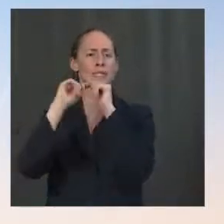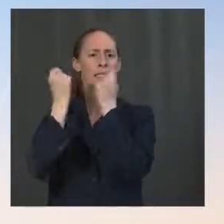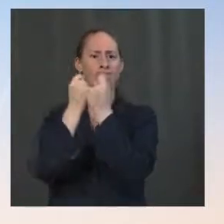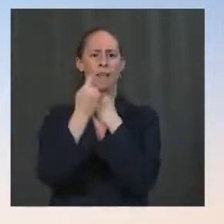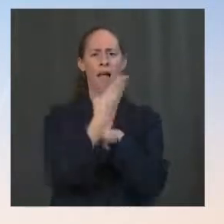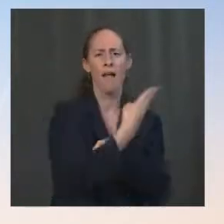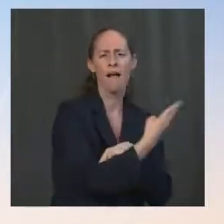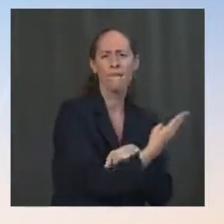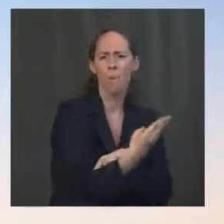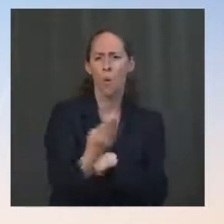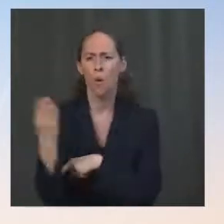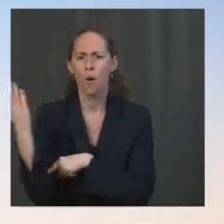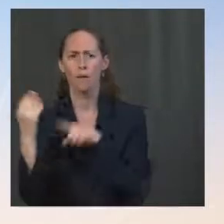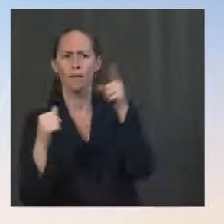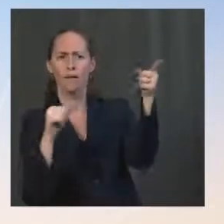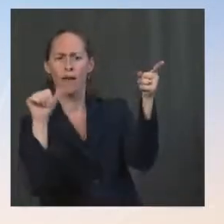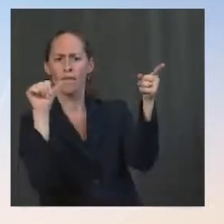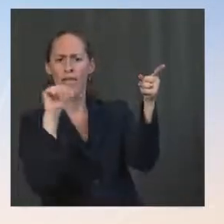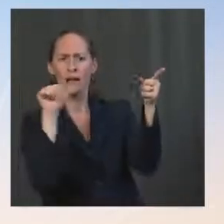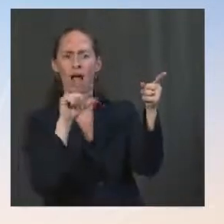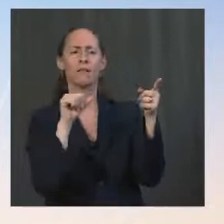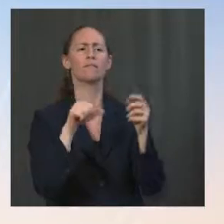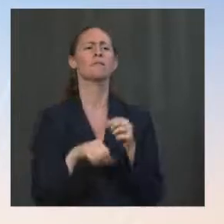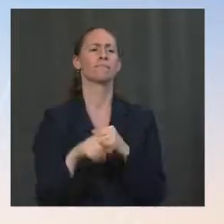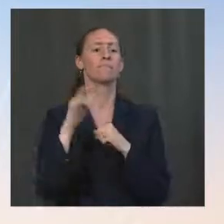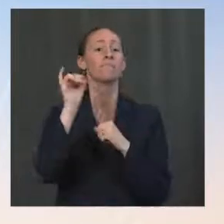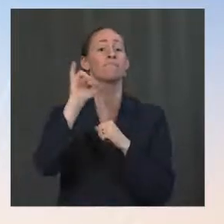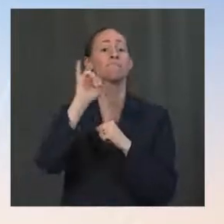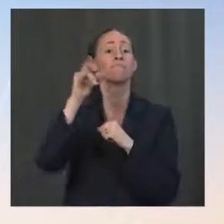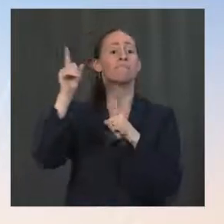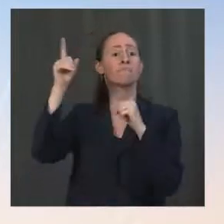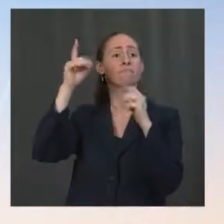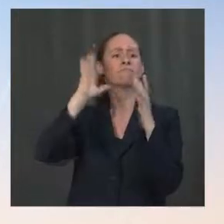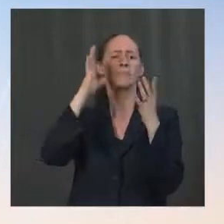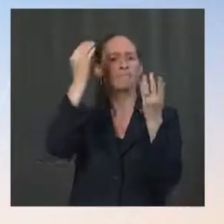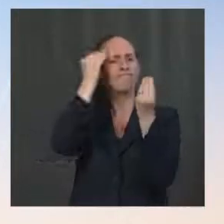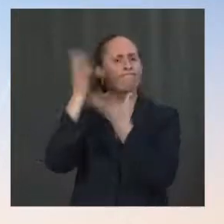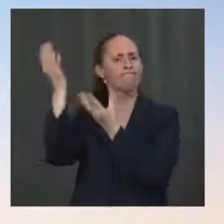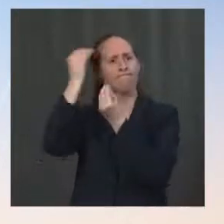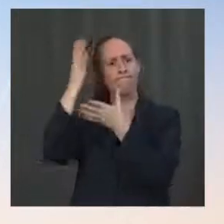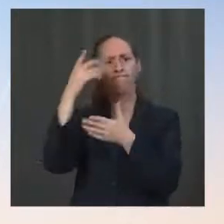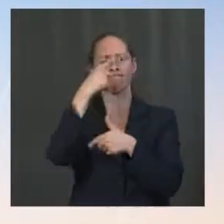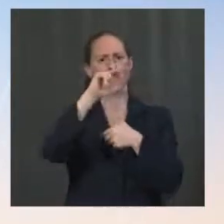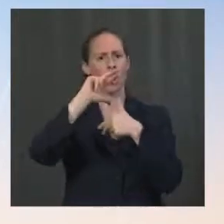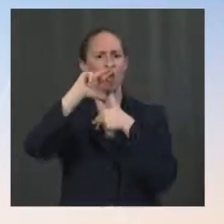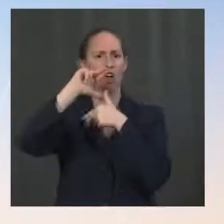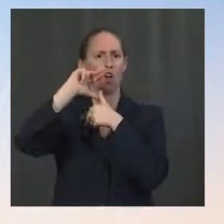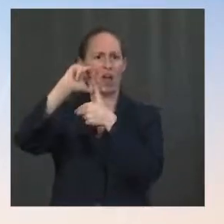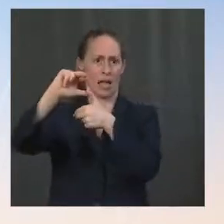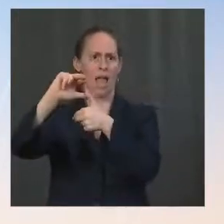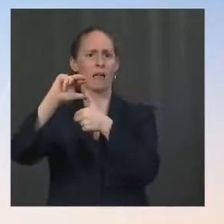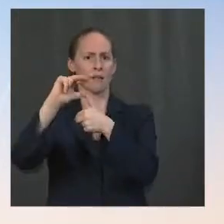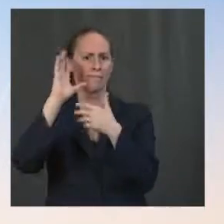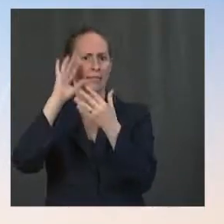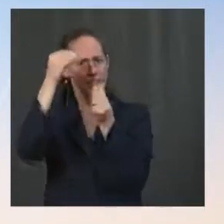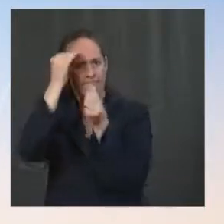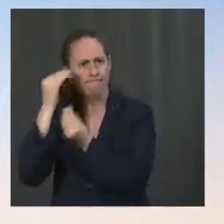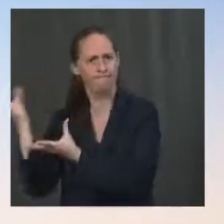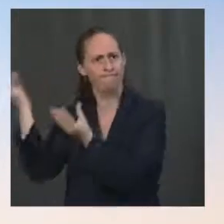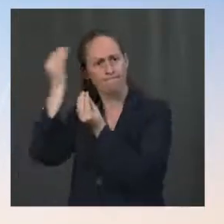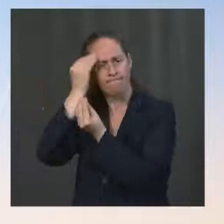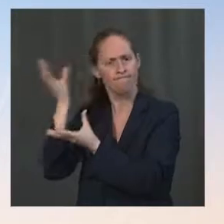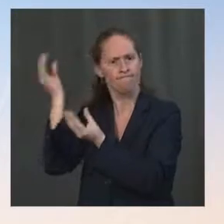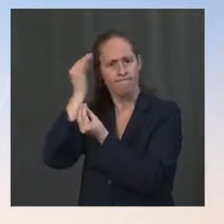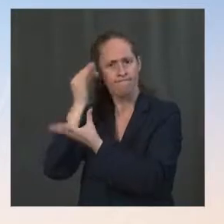I noted at the top, he will also be receiving regular updates on the hurricane. We'll provide those updates to you as they happen. Next week,